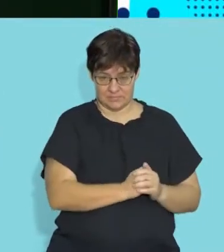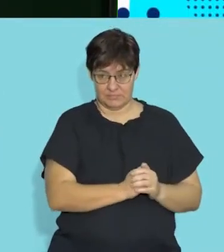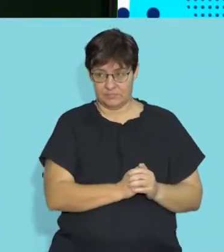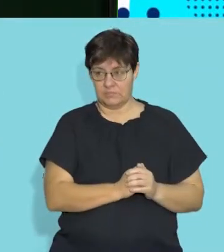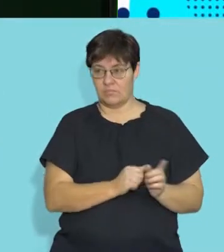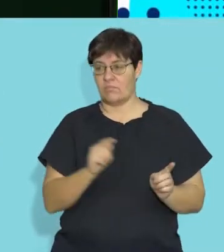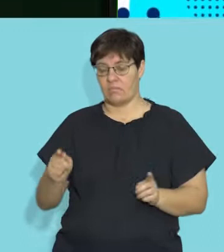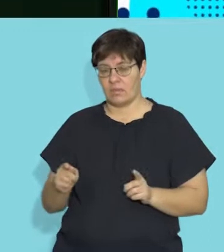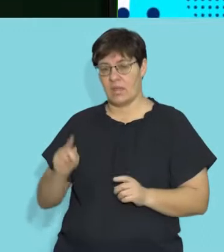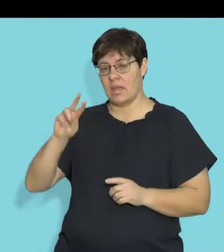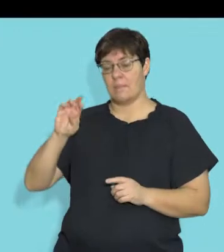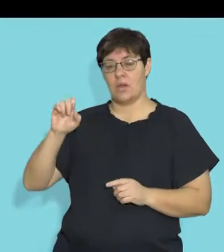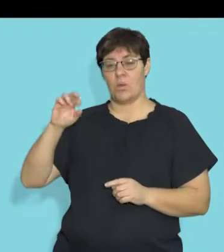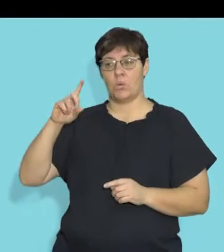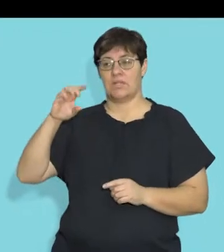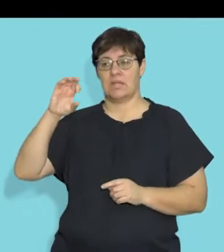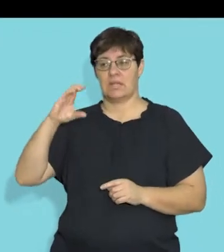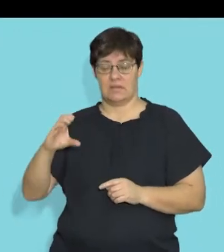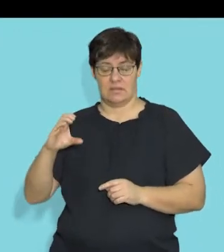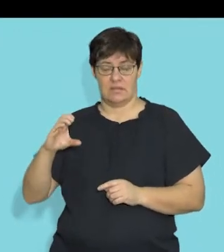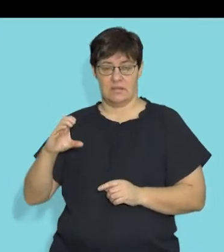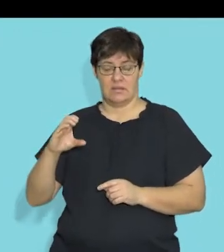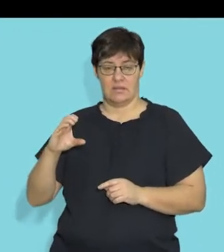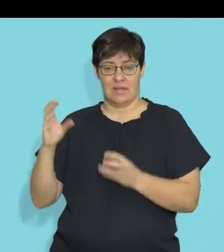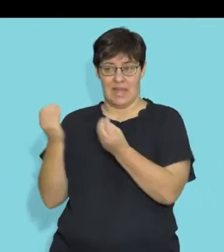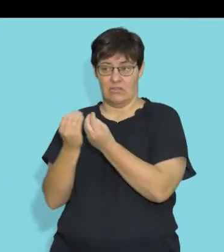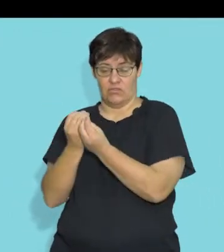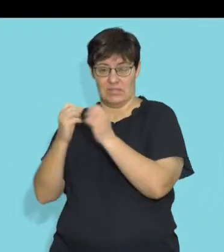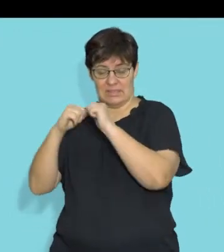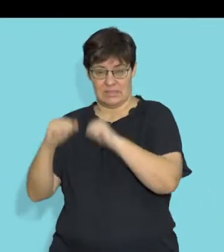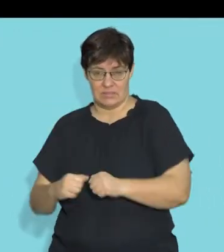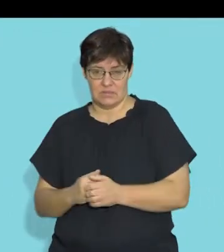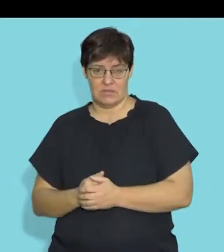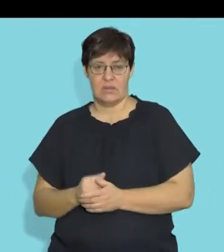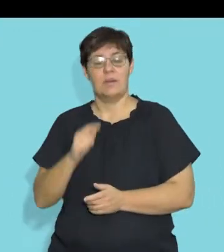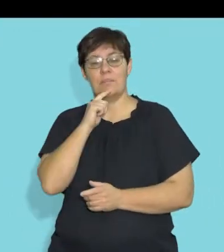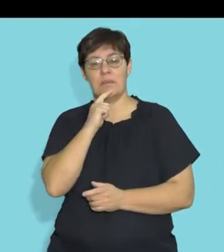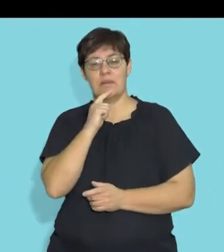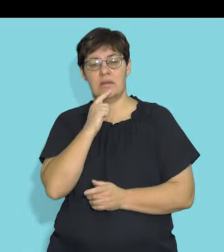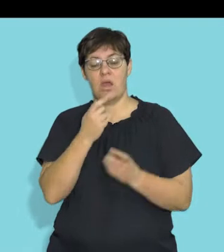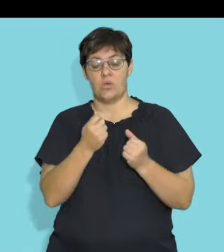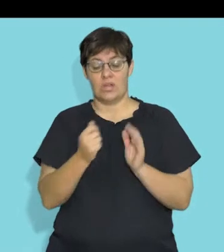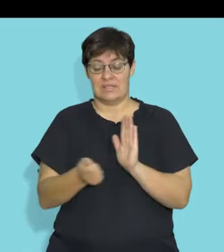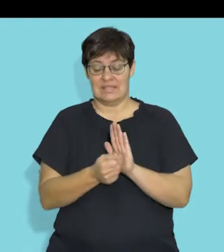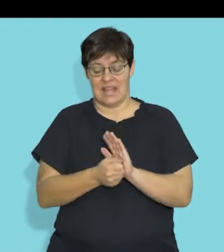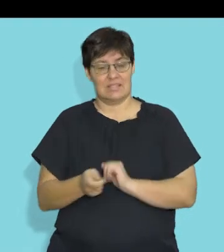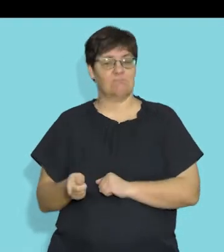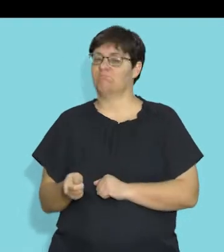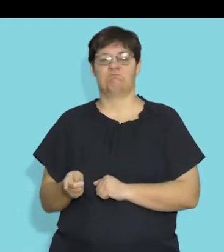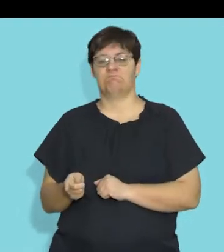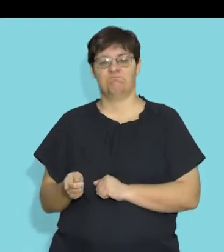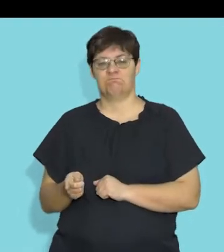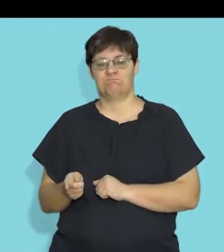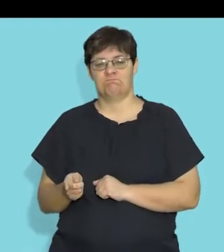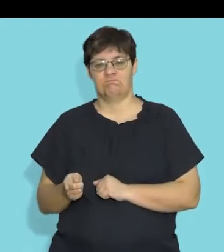at periodic inventory, what do we know? We know that we do not keep a cost of sales, right? And